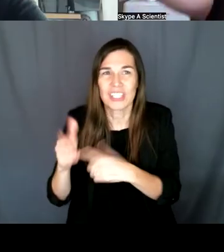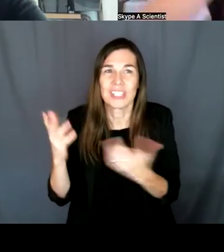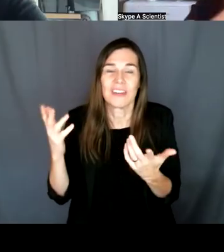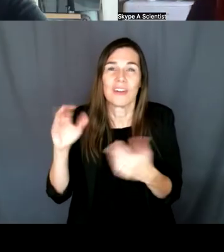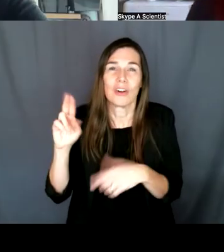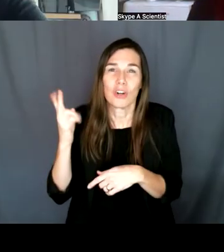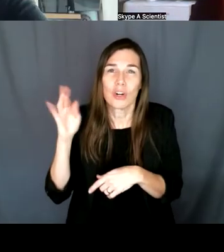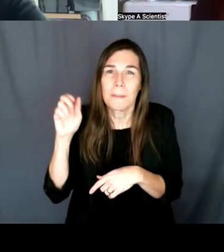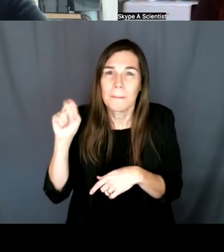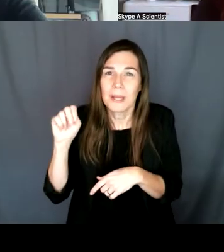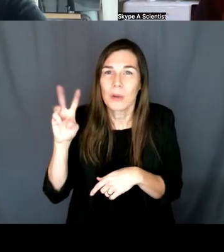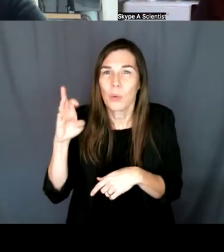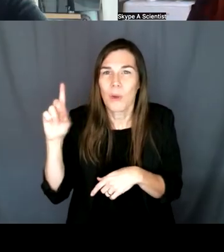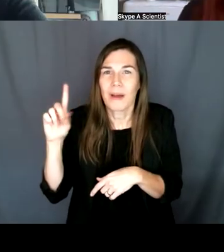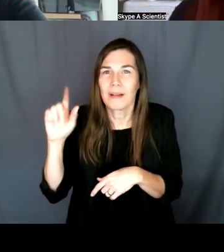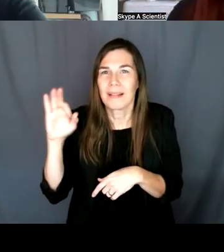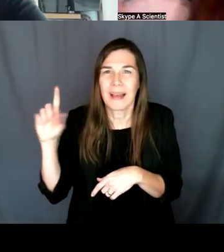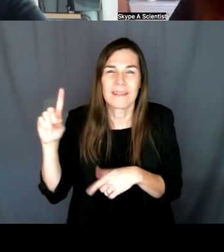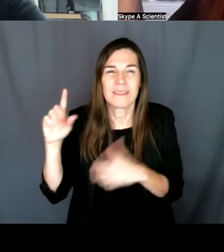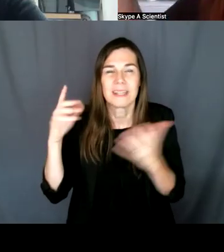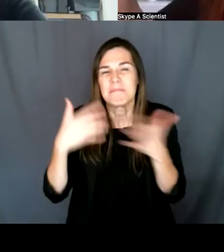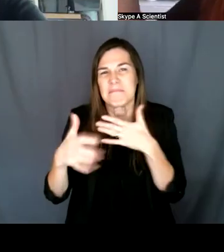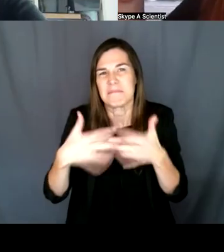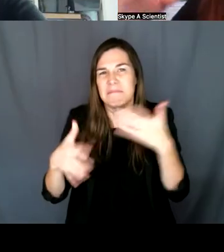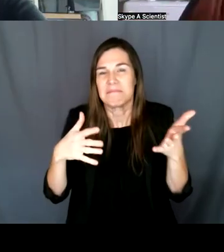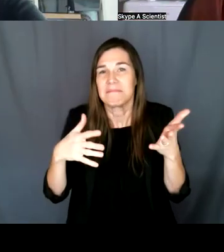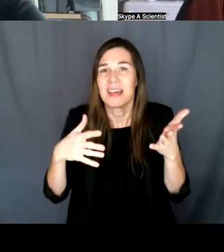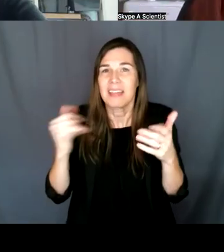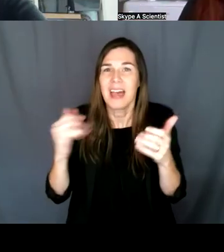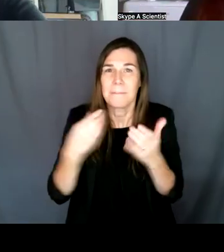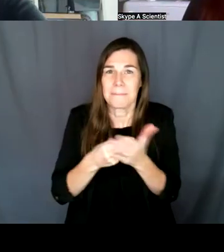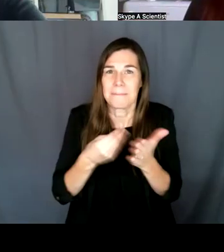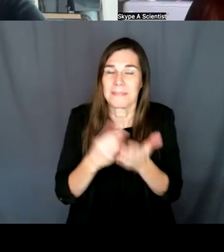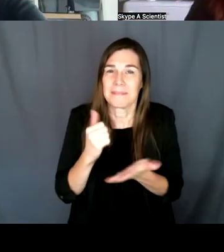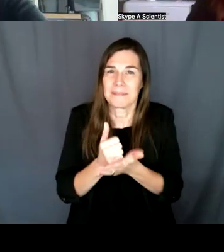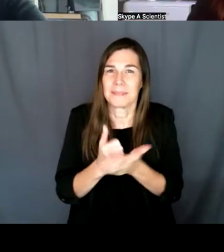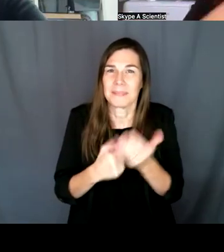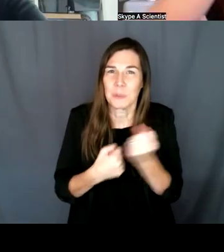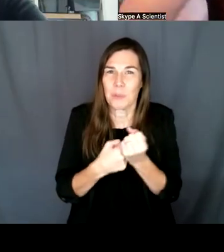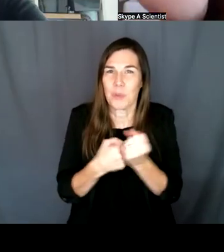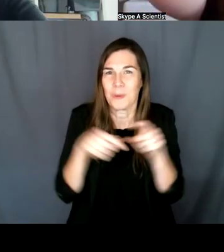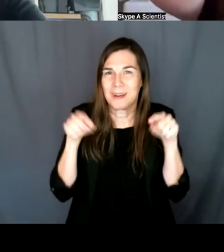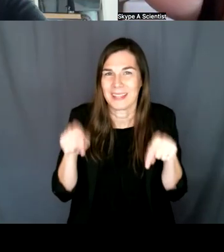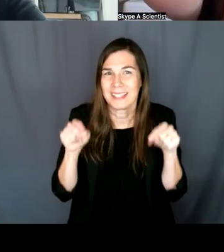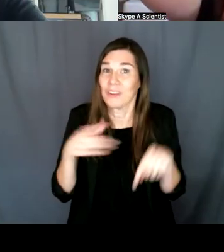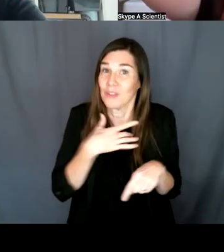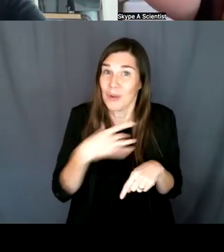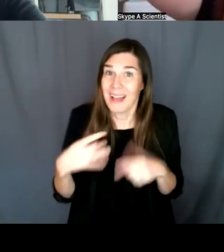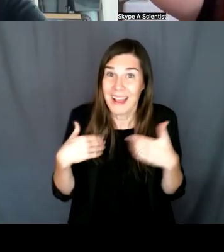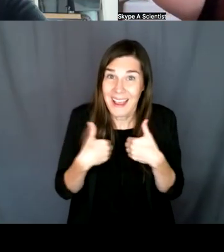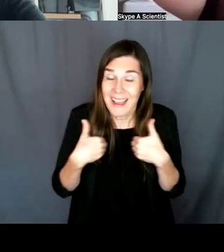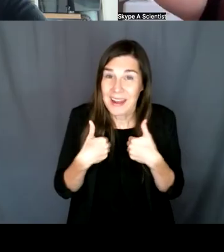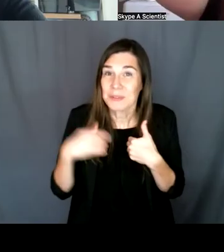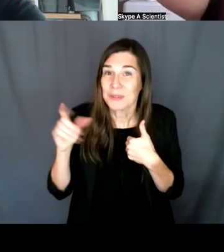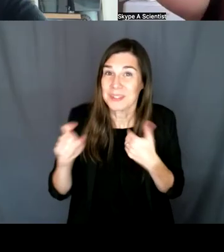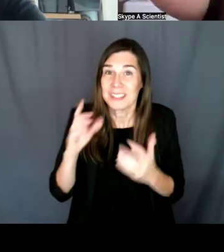and salamanders and newts and all sorts of stuff. These help us keep Skype a Scientist running. So if you like animals, and you need some